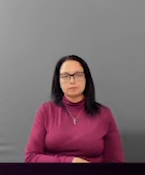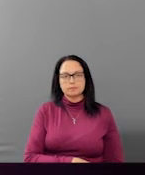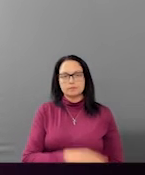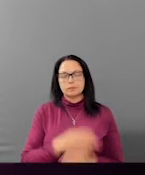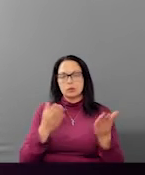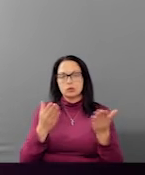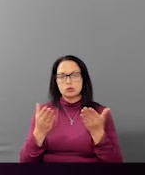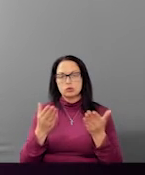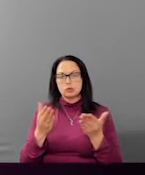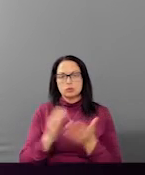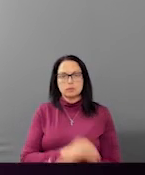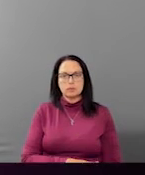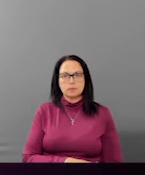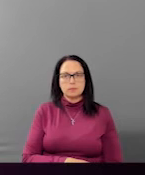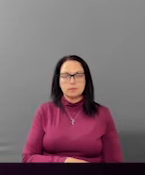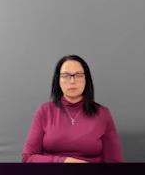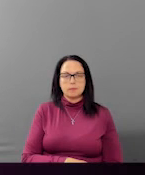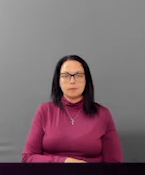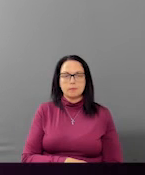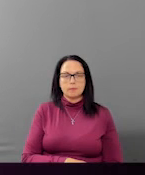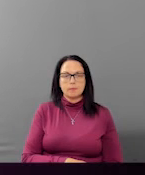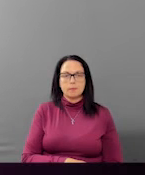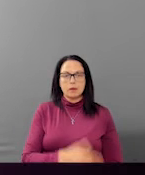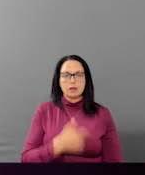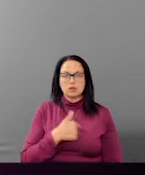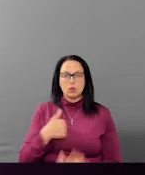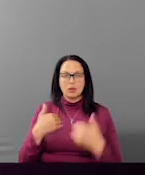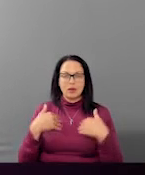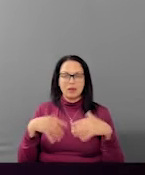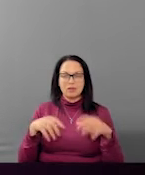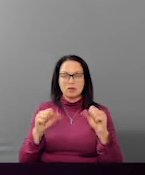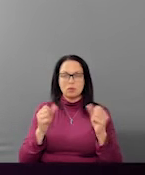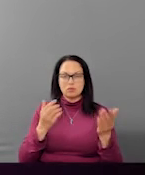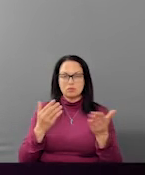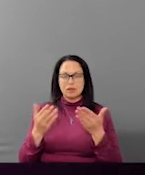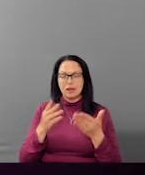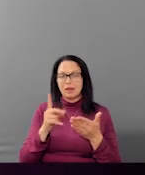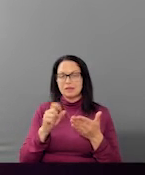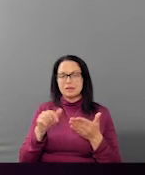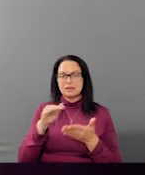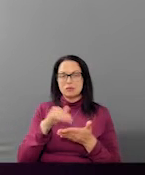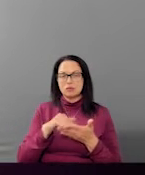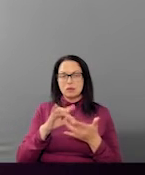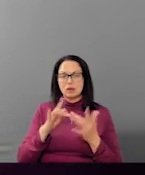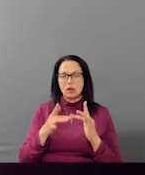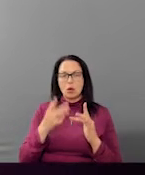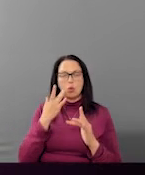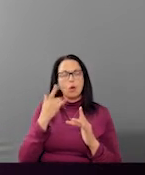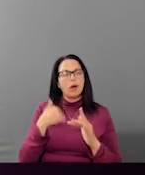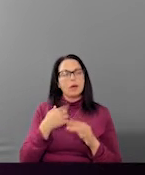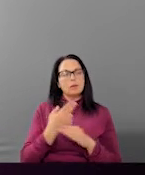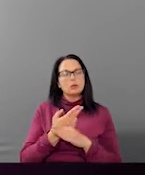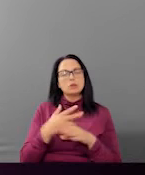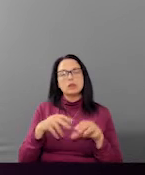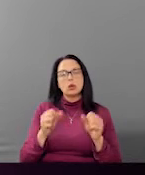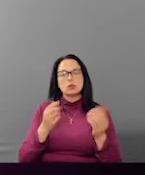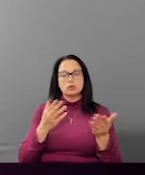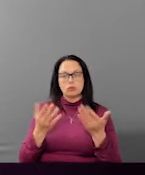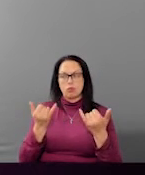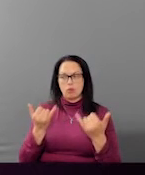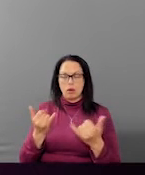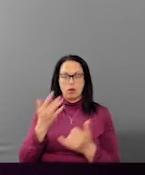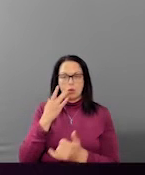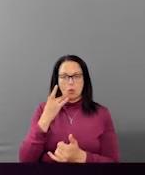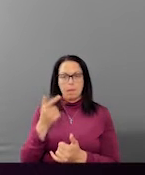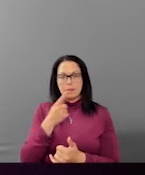service. And so we have the hosted service, and then we have the decentralized network. The reason why I'm using the hosted service right now is because I'm going to use